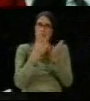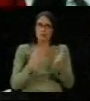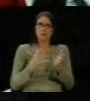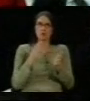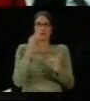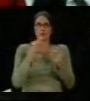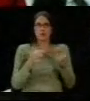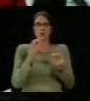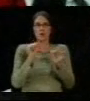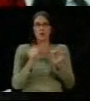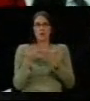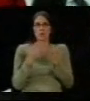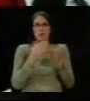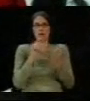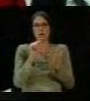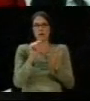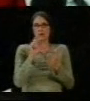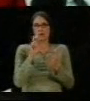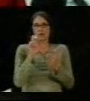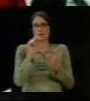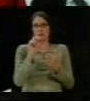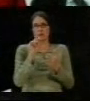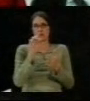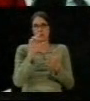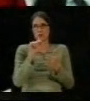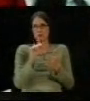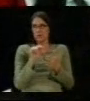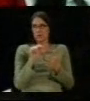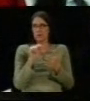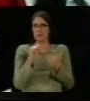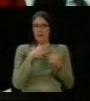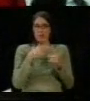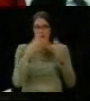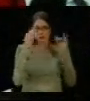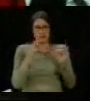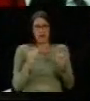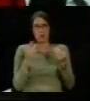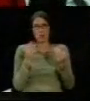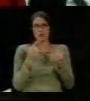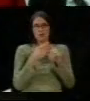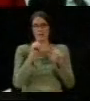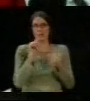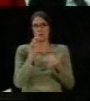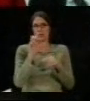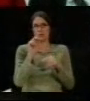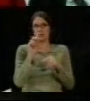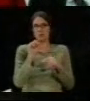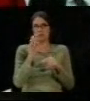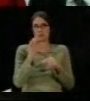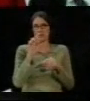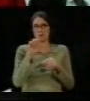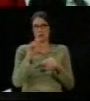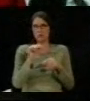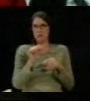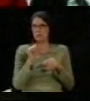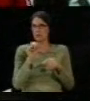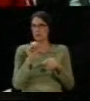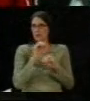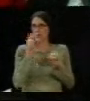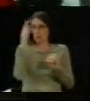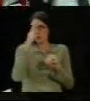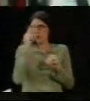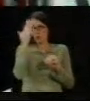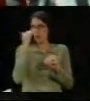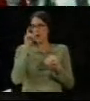can read the transcript and make up its mind on what it wants to do based on the transcript. So there's no reason why this thing